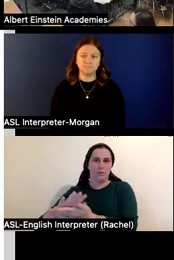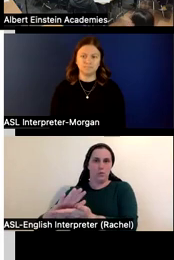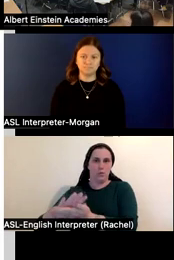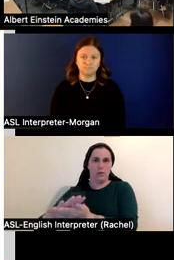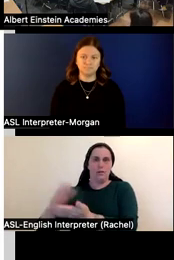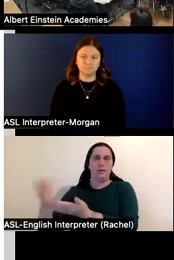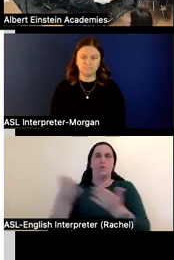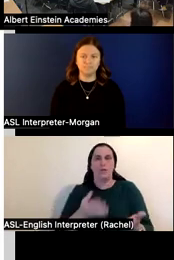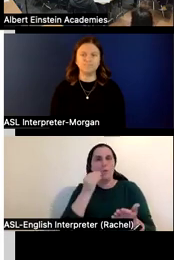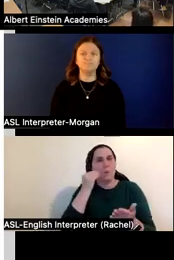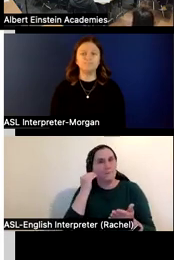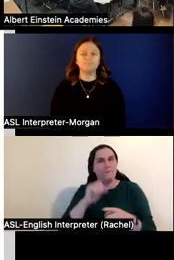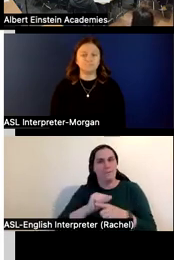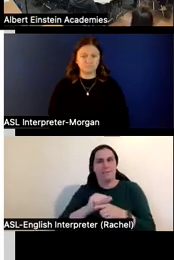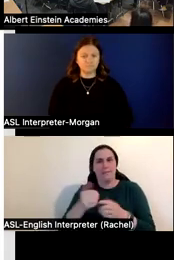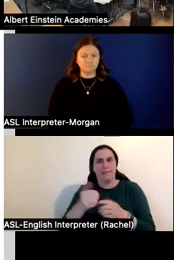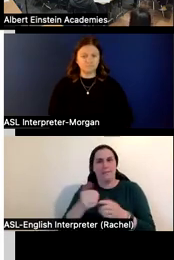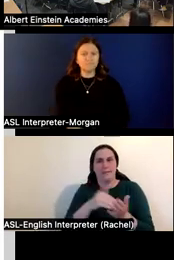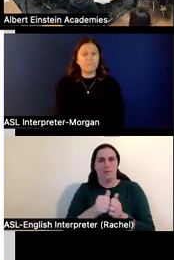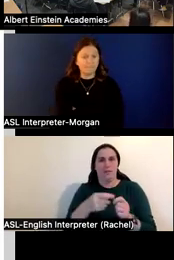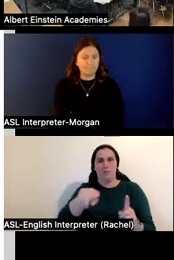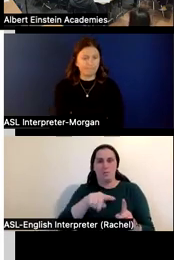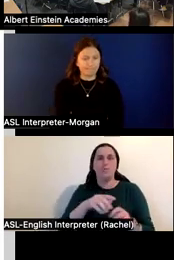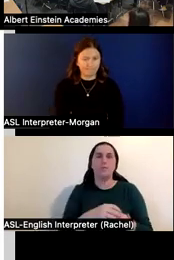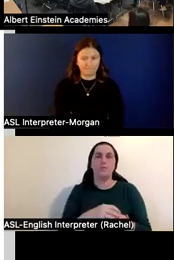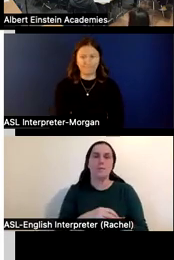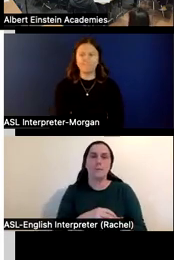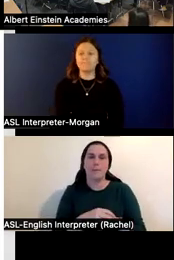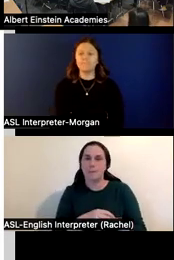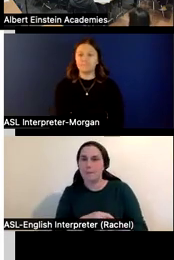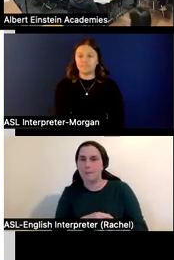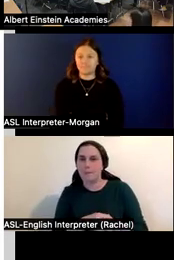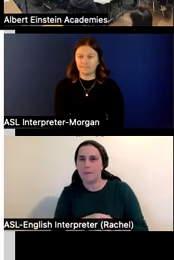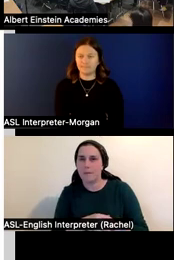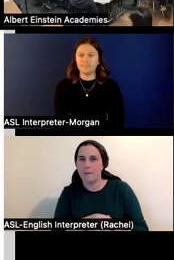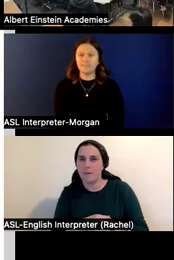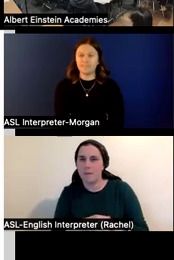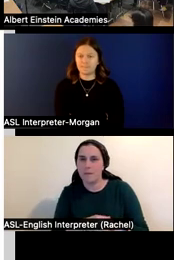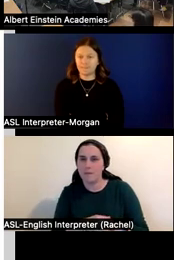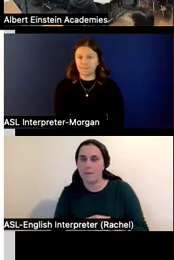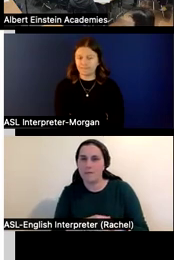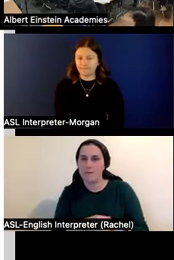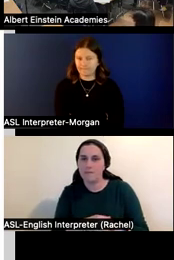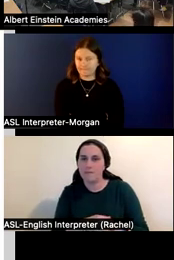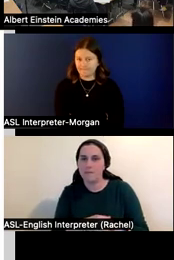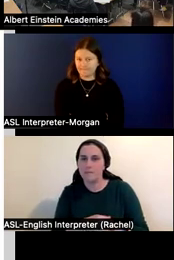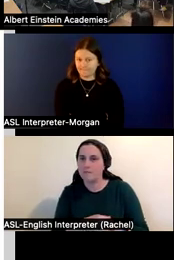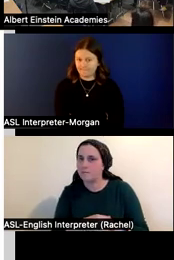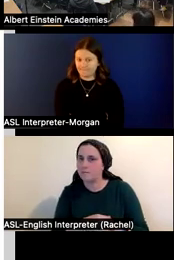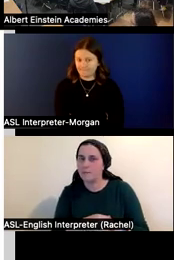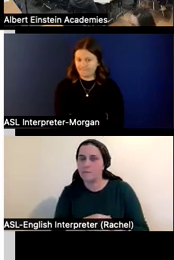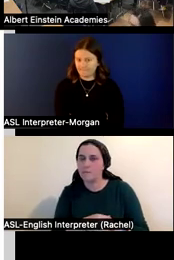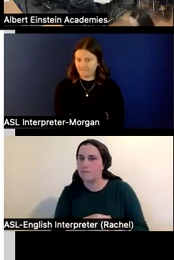Jaguar. The J was like the red sound, and I couldn't remember when we went over J in the chart. Yeah, it was a yo. It was a